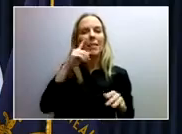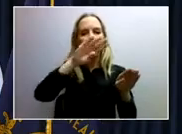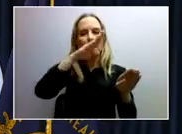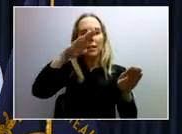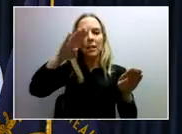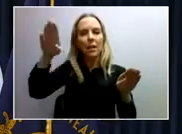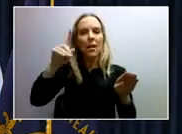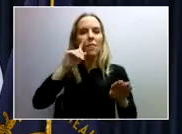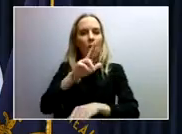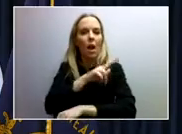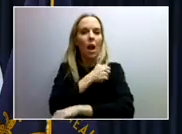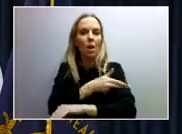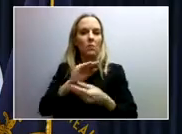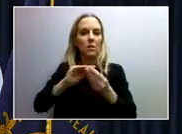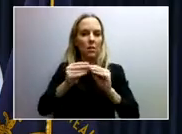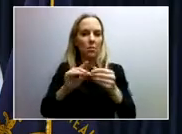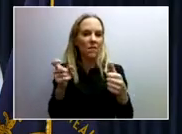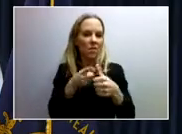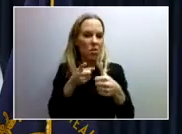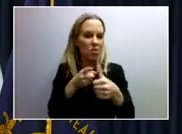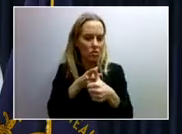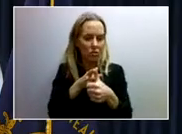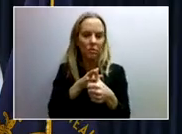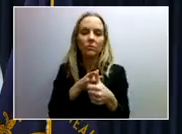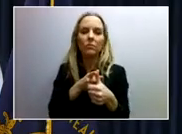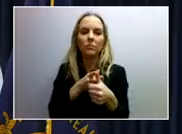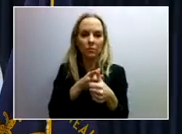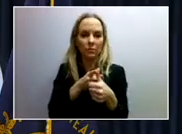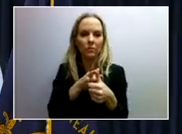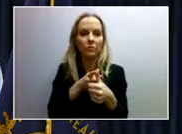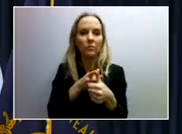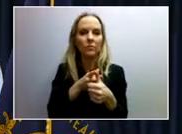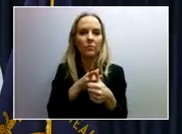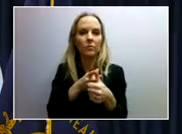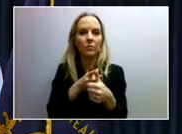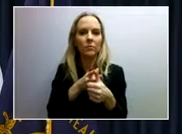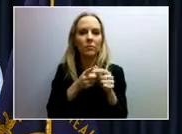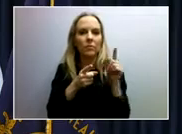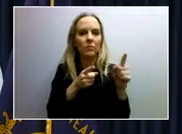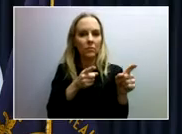hospitalization first. Let's go to this one, James.